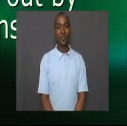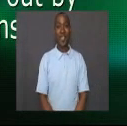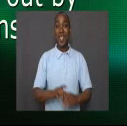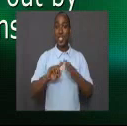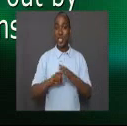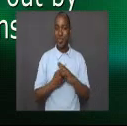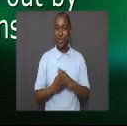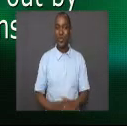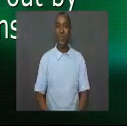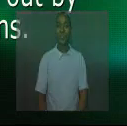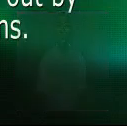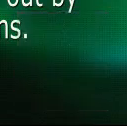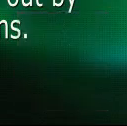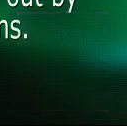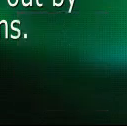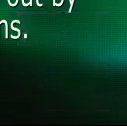Begin.